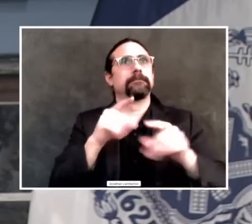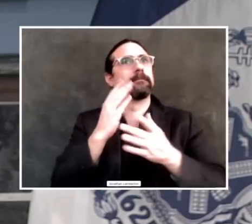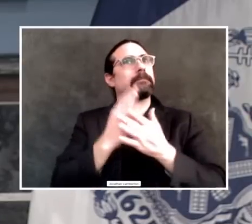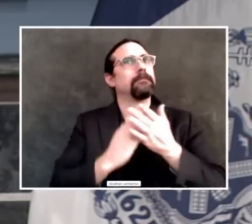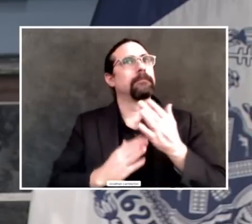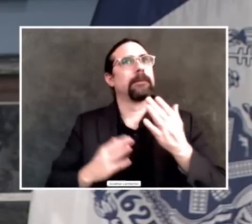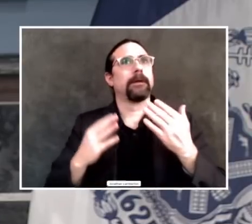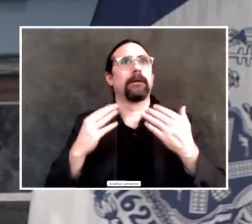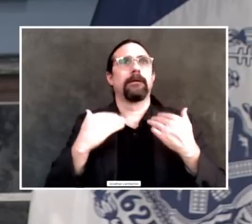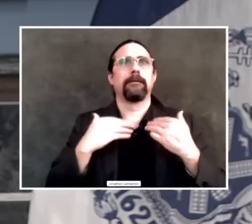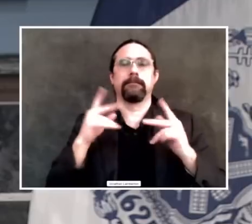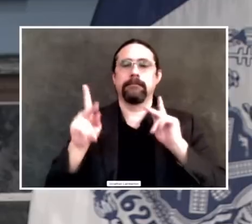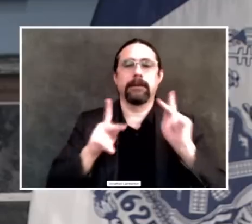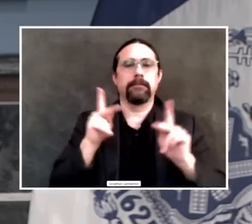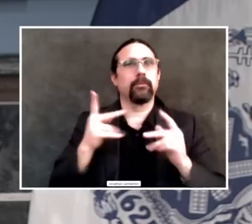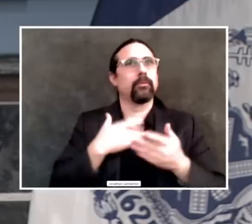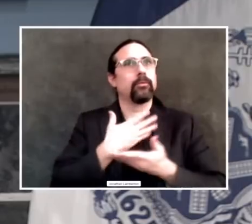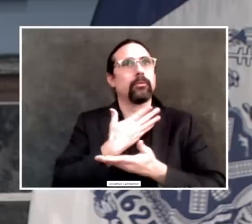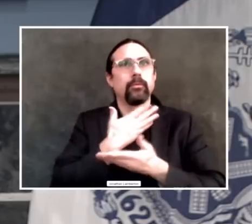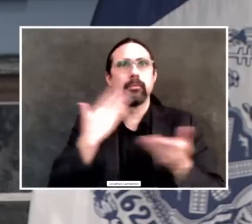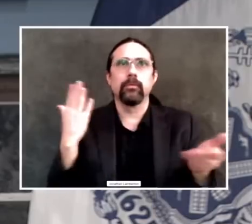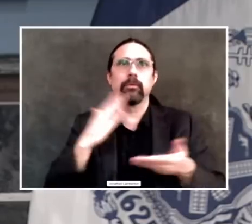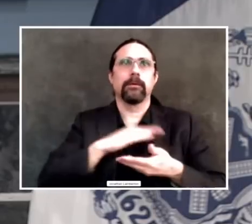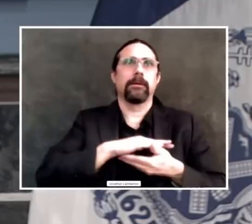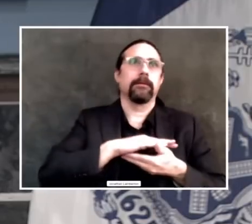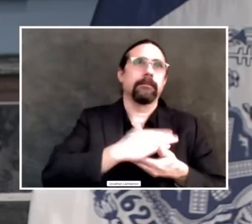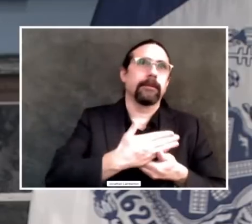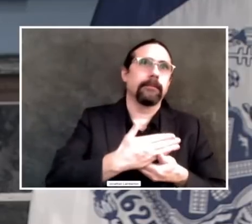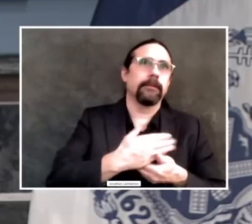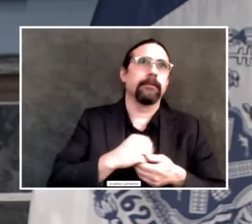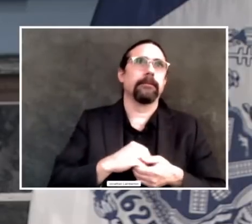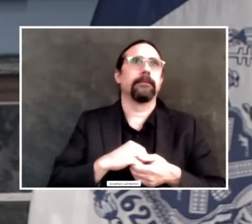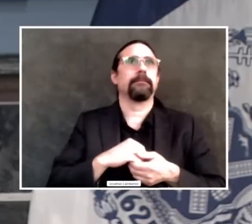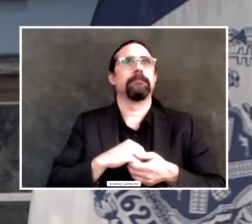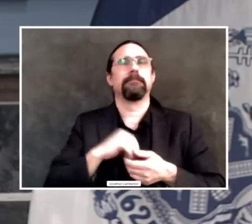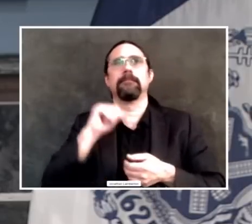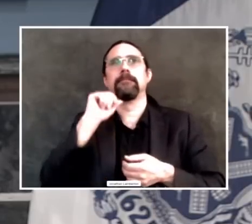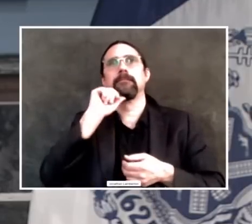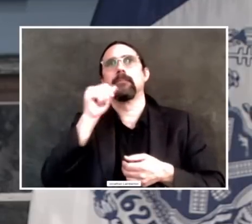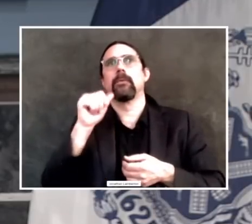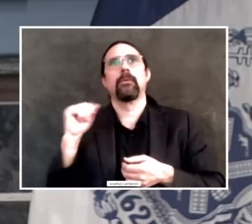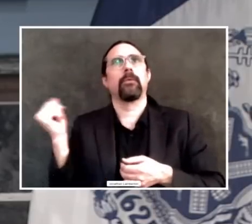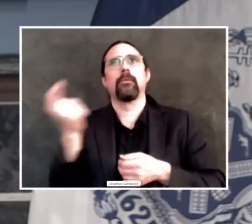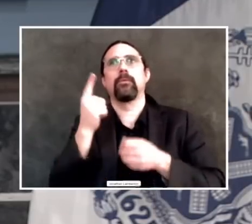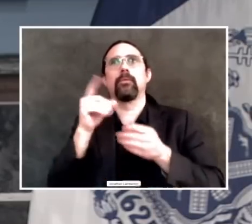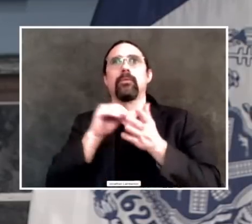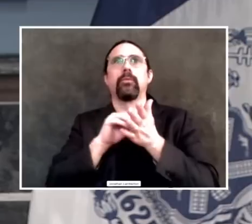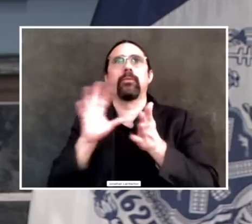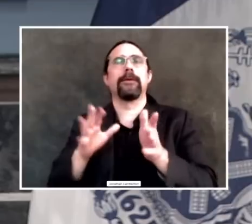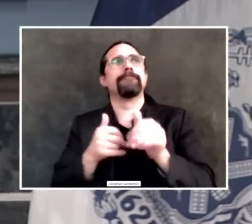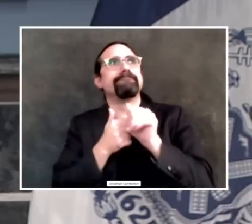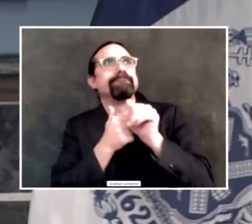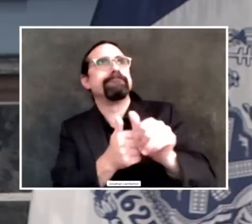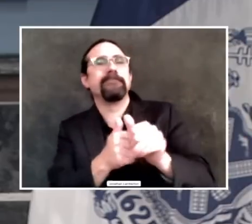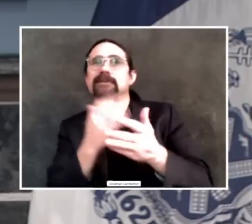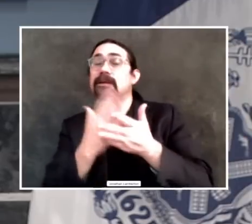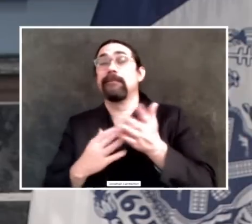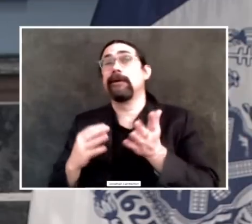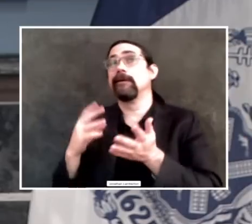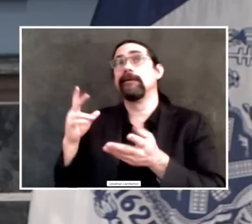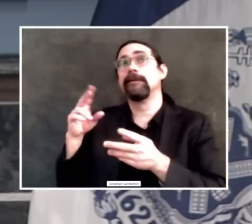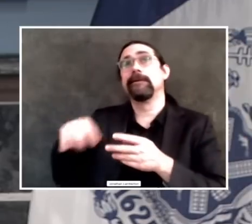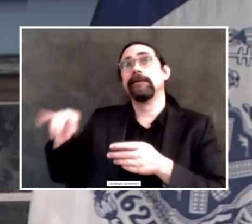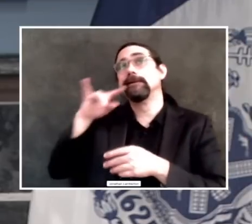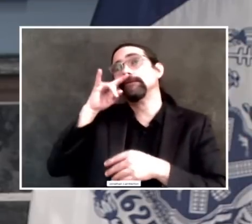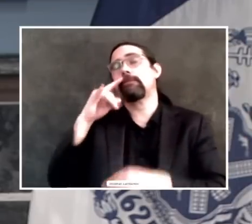something we projected. I said it very bluntly. It's one of the many reasons that closing schools was a painful decision, is that we knew even with the